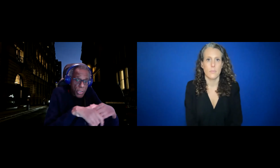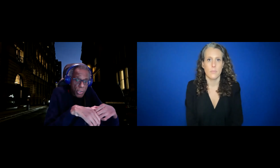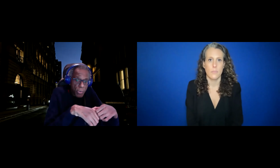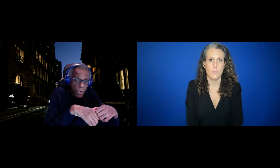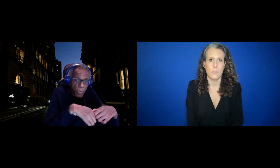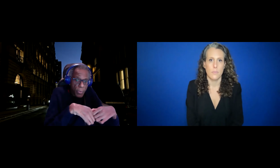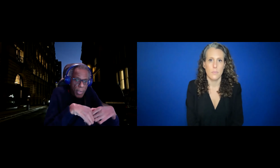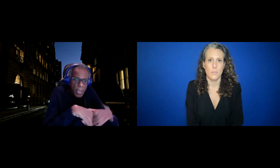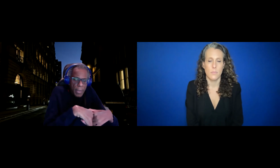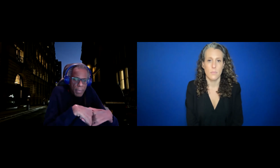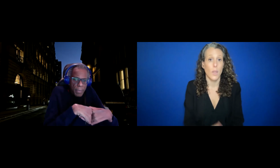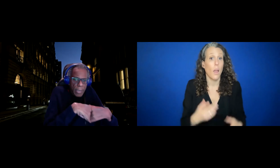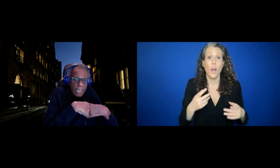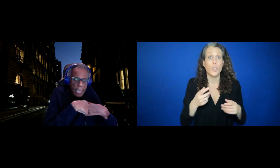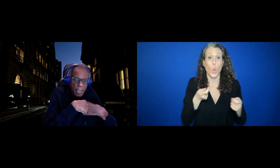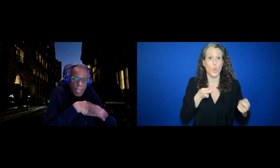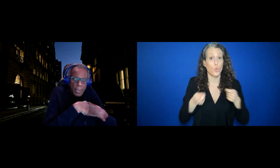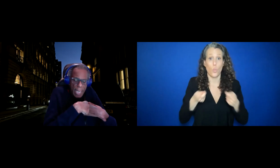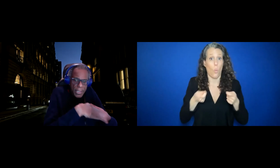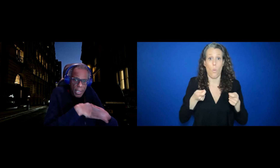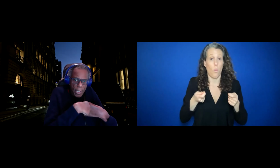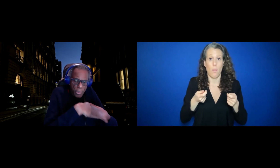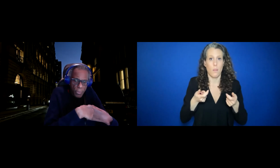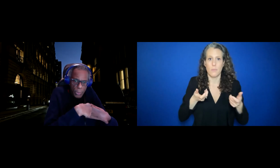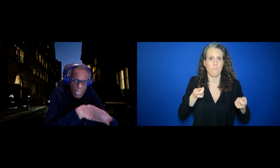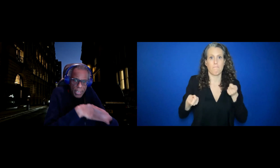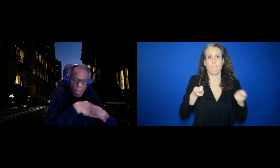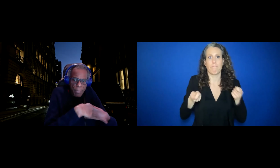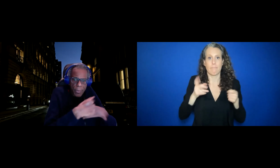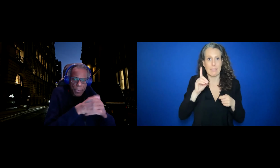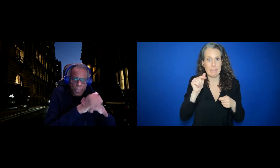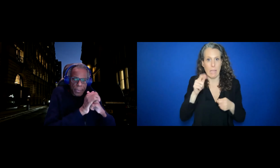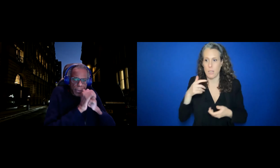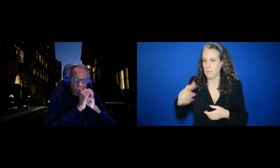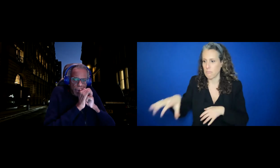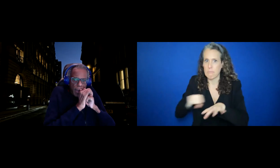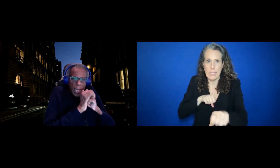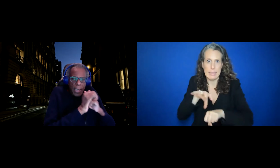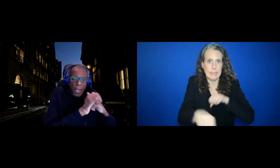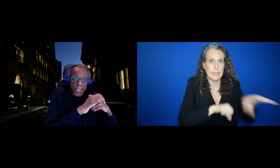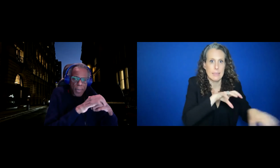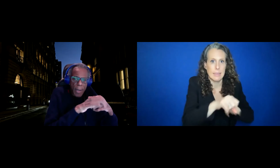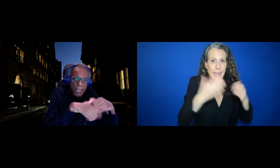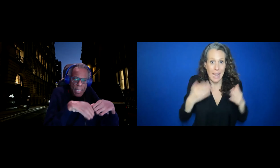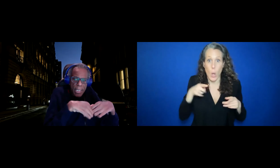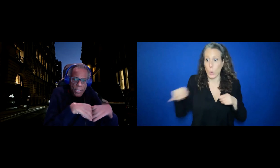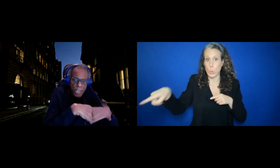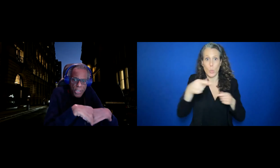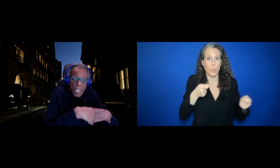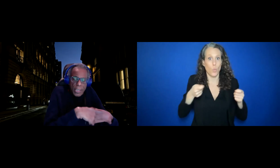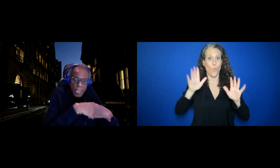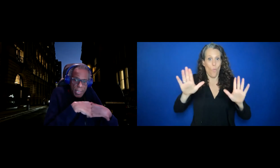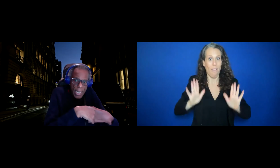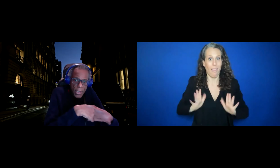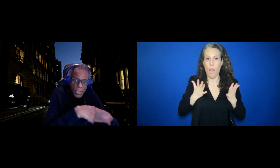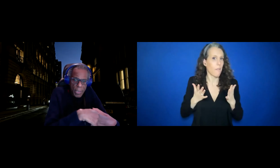reduces choice and control by taking data and control of your data away from you. Enhances the power of the state